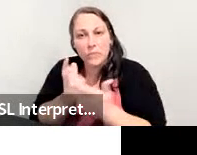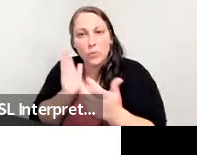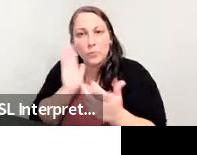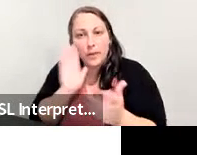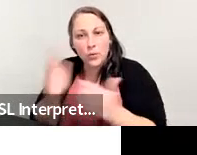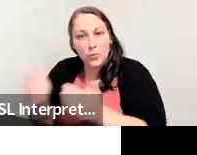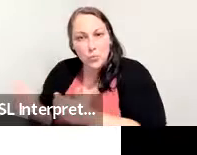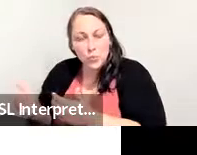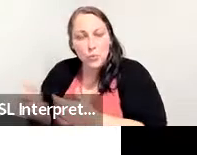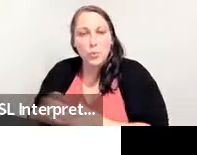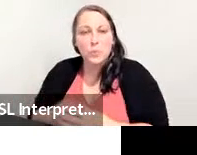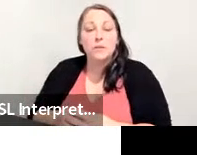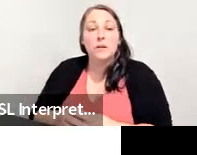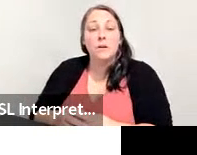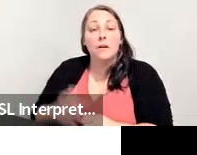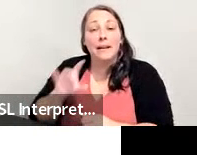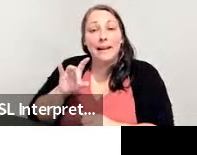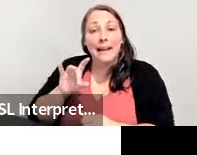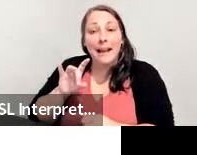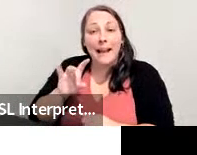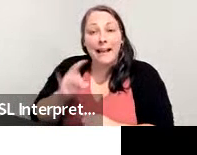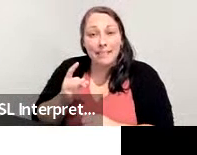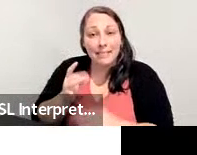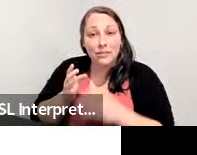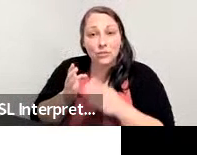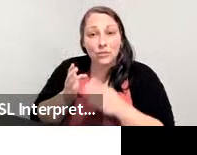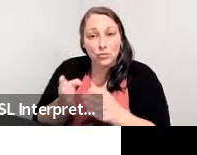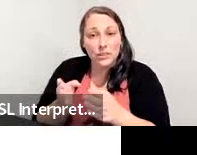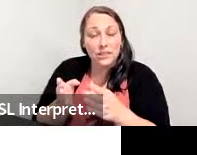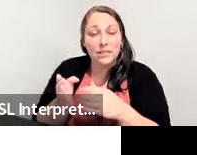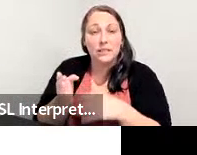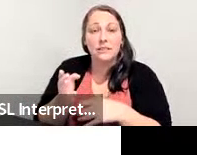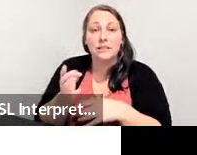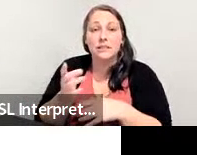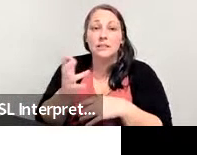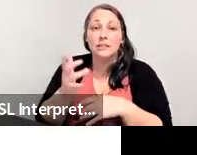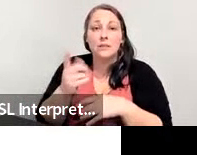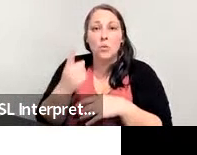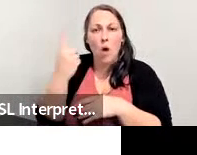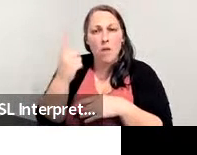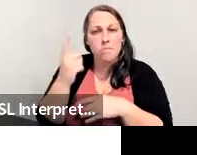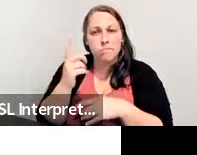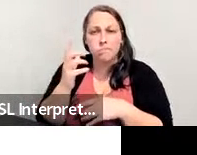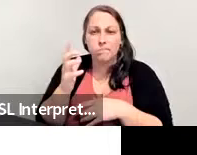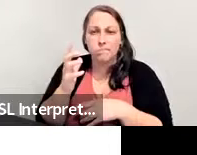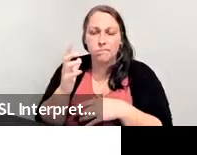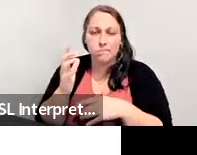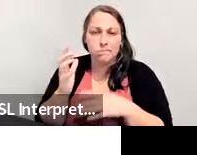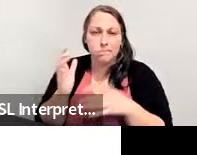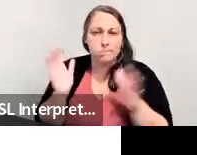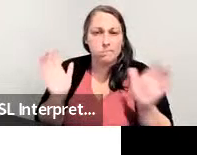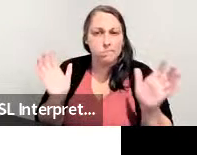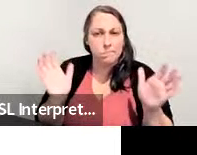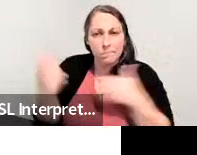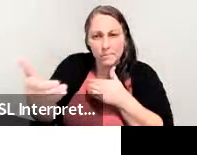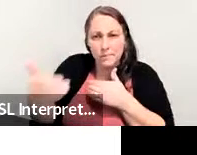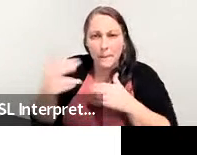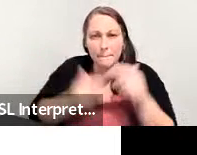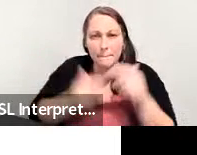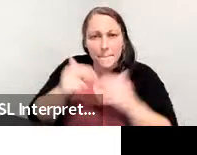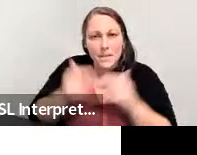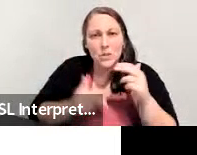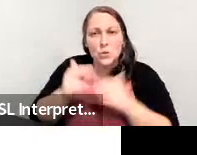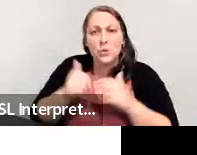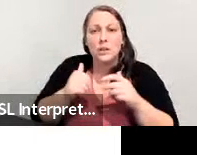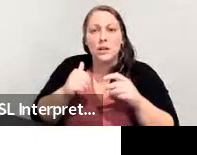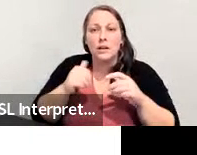they kind of made them look like it wasn't just one large massive building. And I know you've kind of done that already by breaking up the building into like